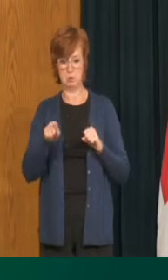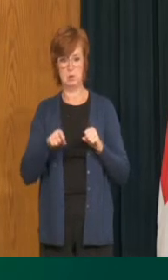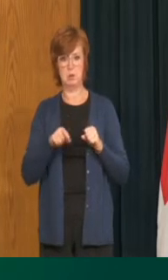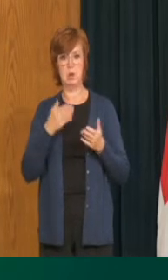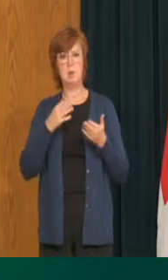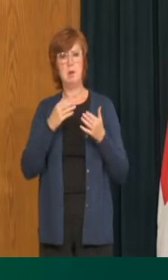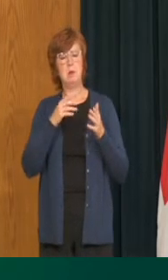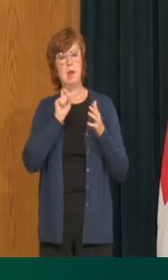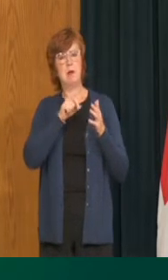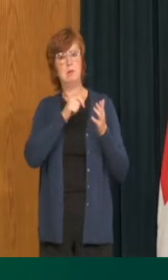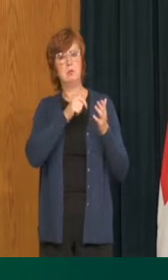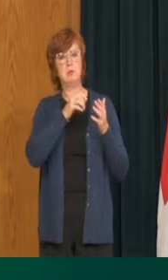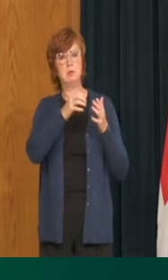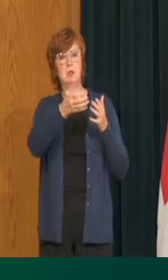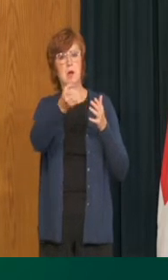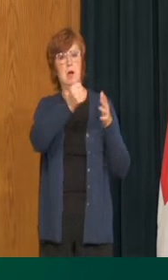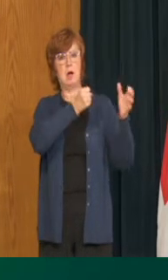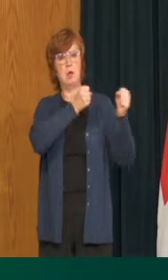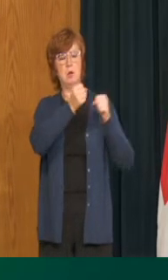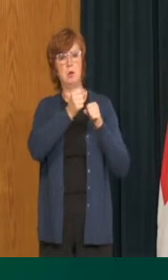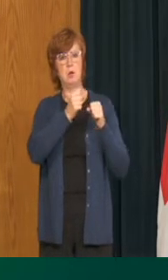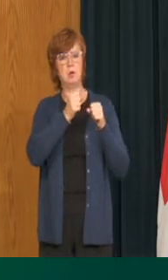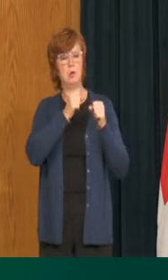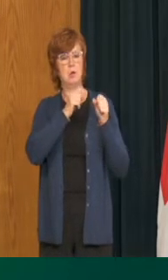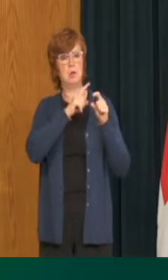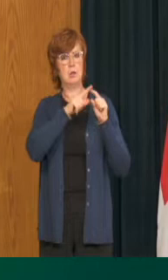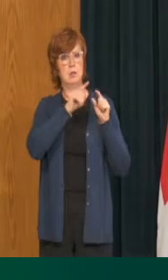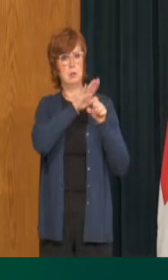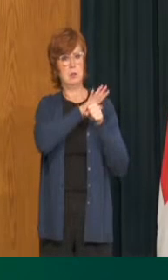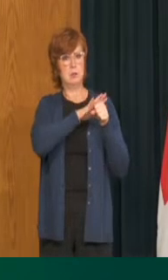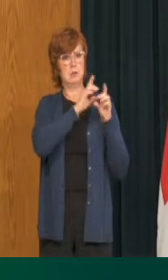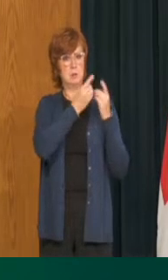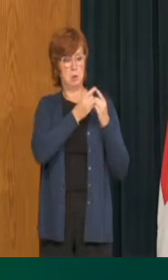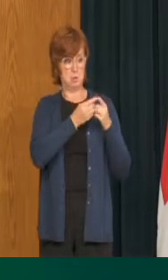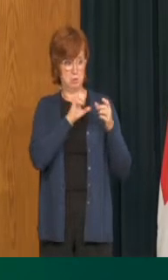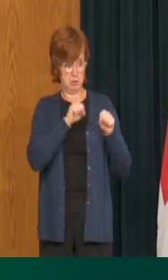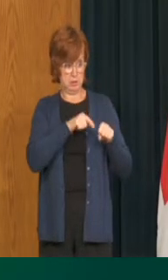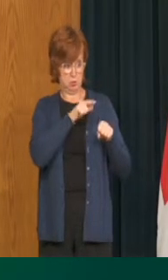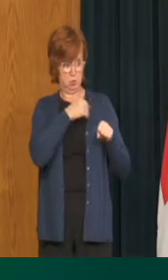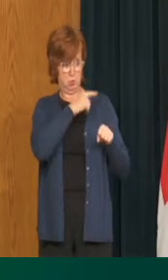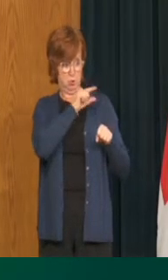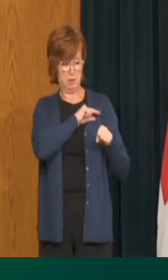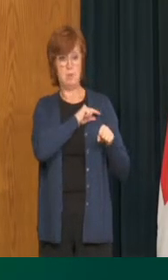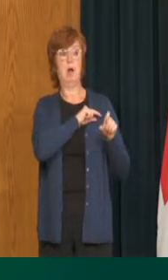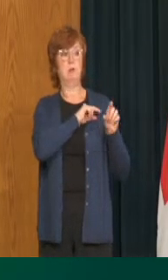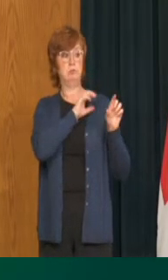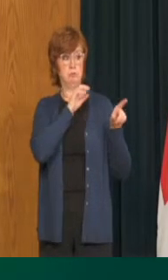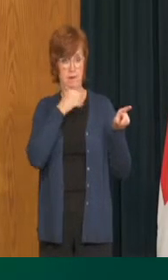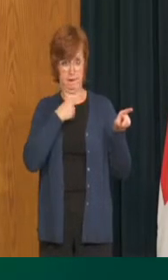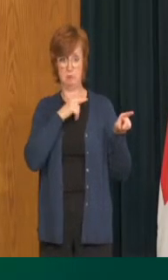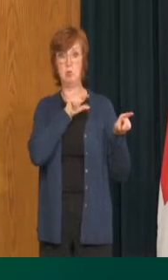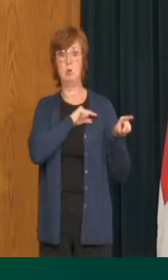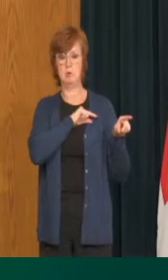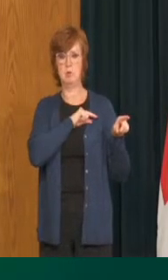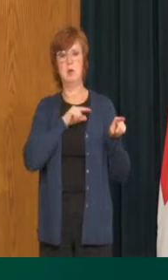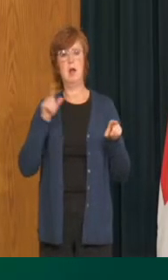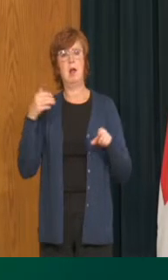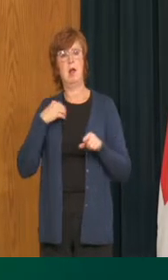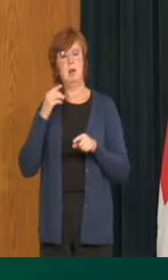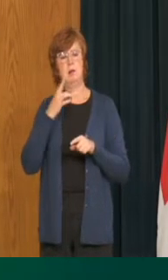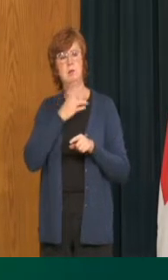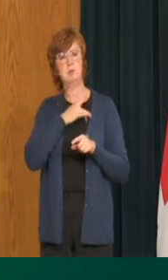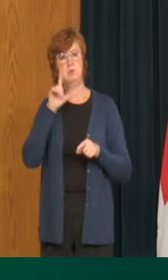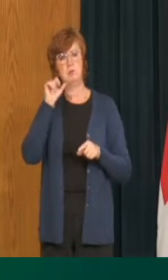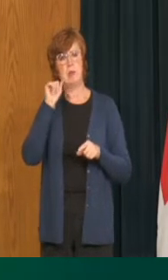and it's my understanding that there are some other disciplines that can do some of that work. There is some that is doing some of the testing in the Roy Romano Provincial